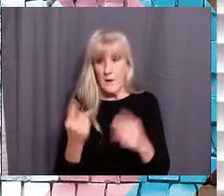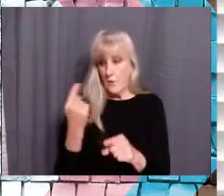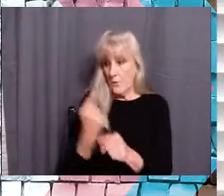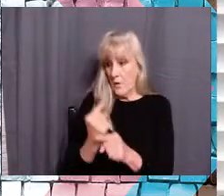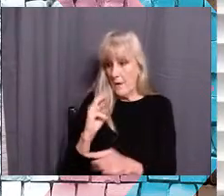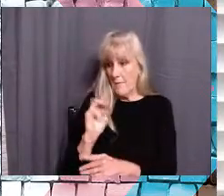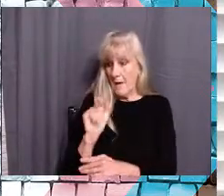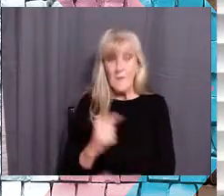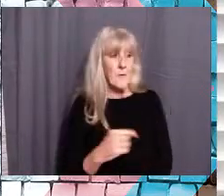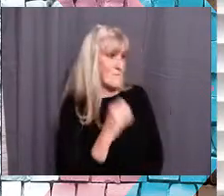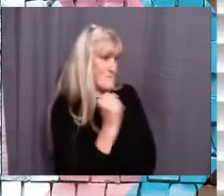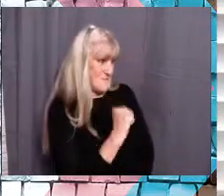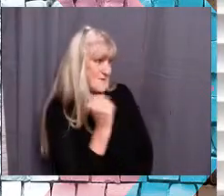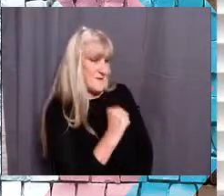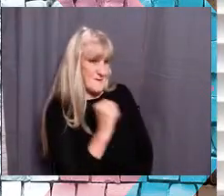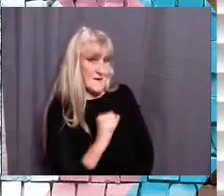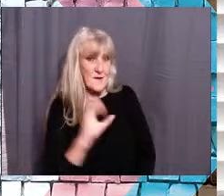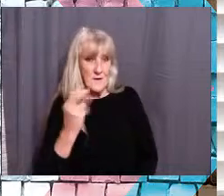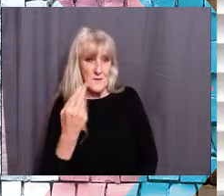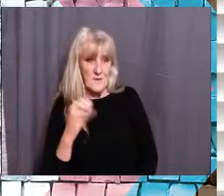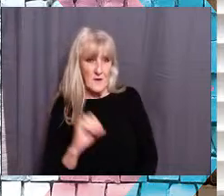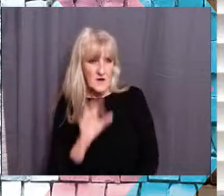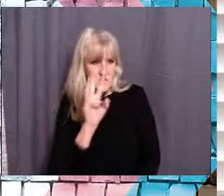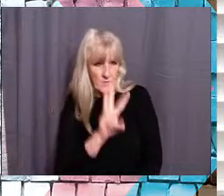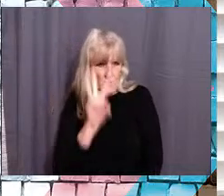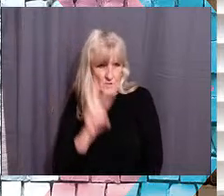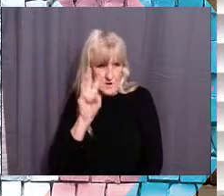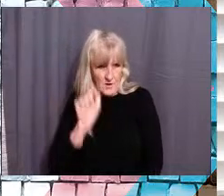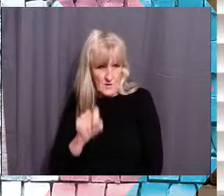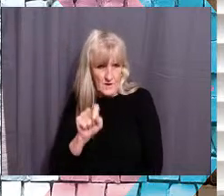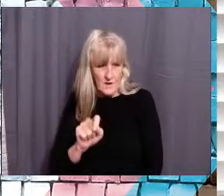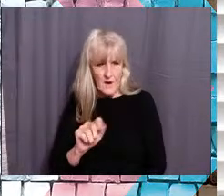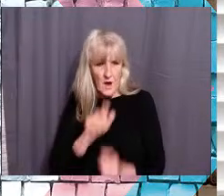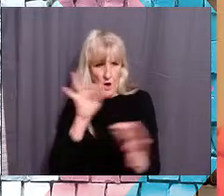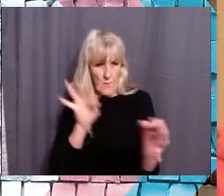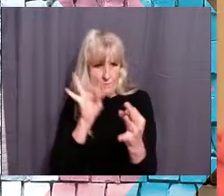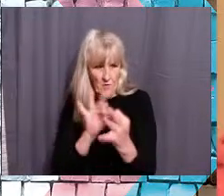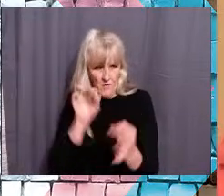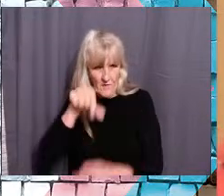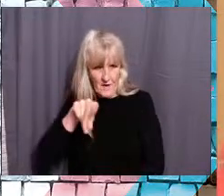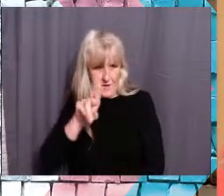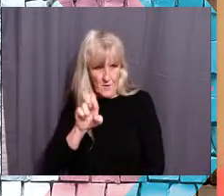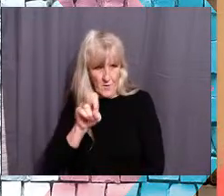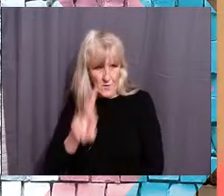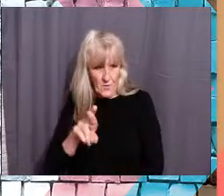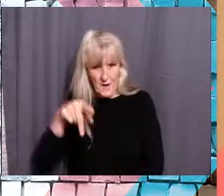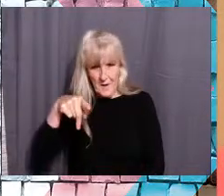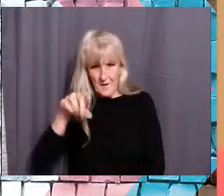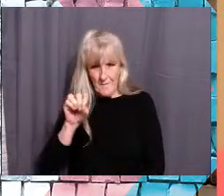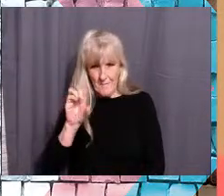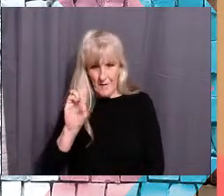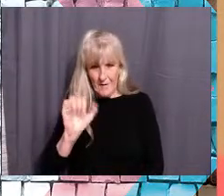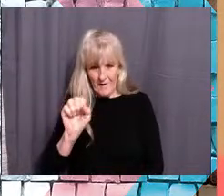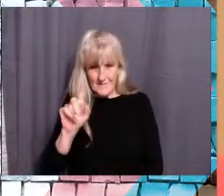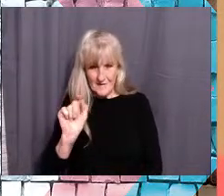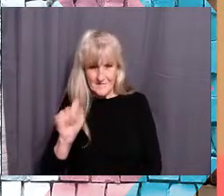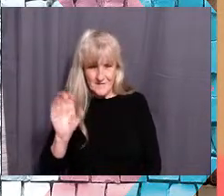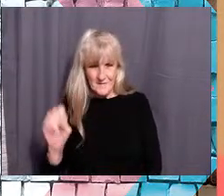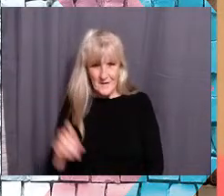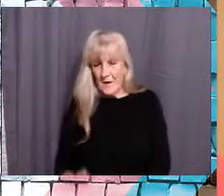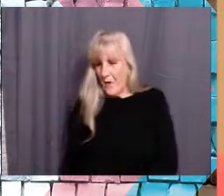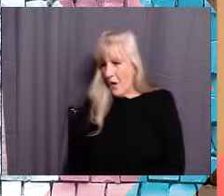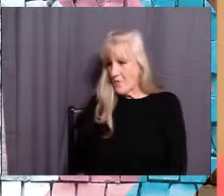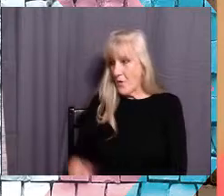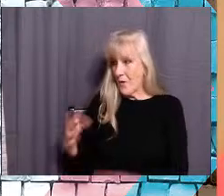those episodes, you can go to www.perfectlyqueerpodcast.com. Ooh, keep out all of our updates,